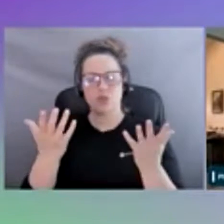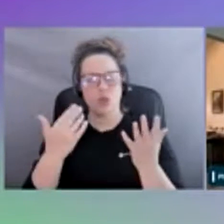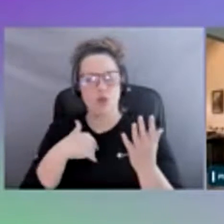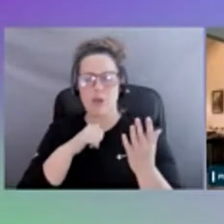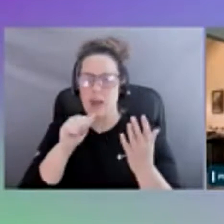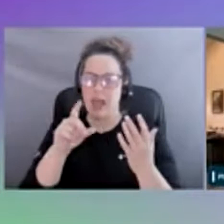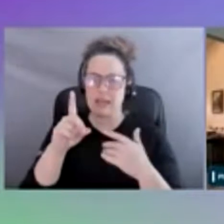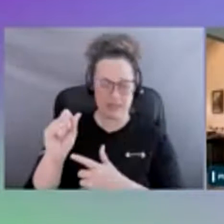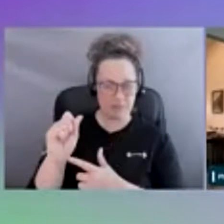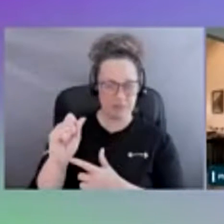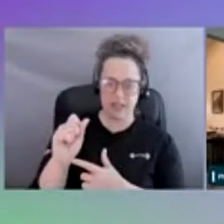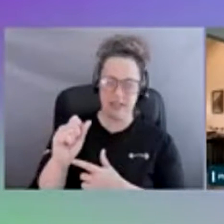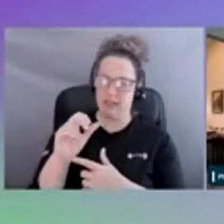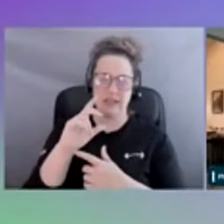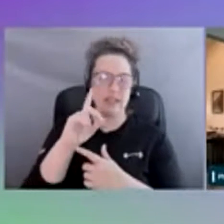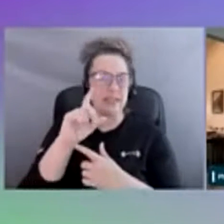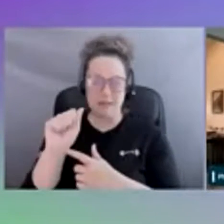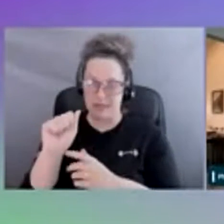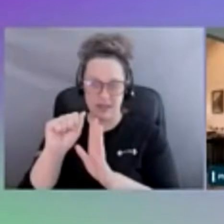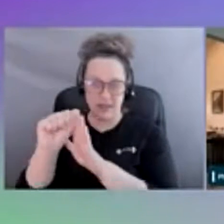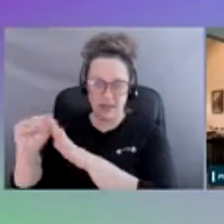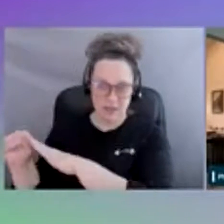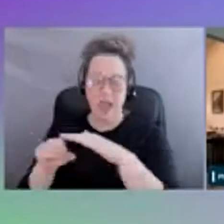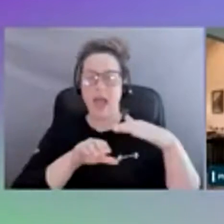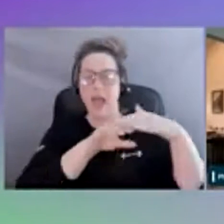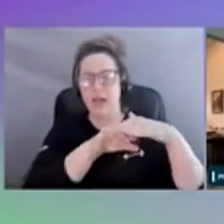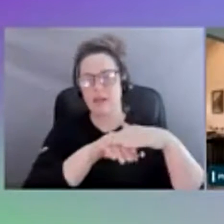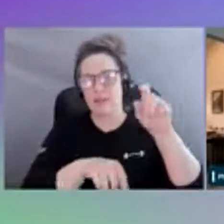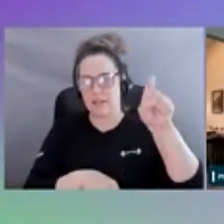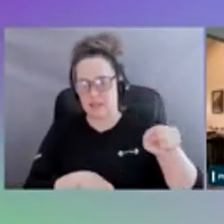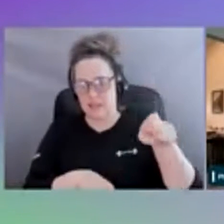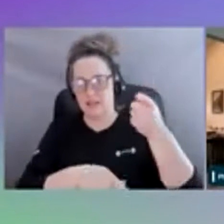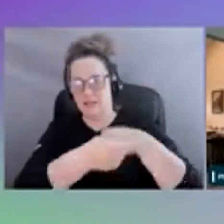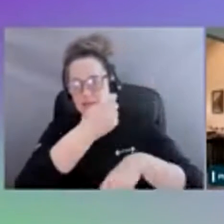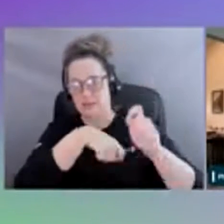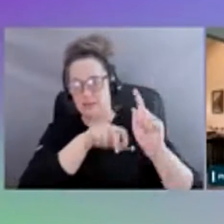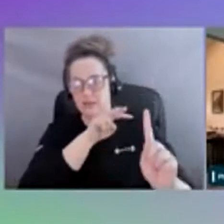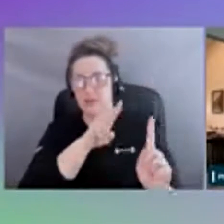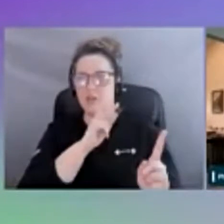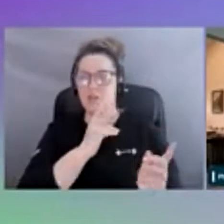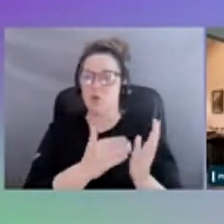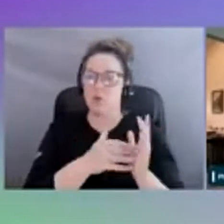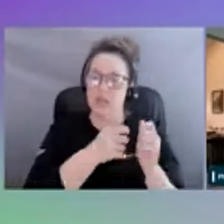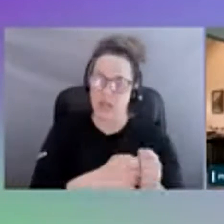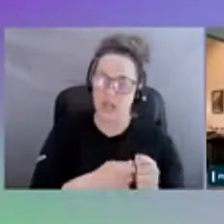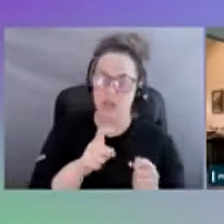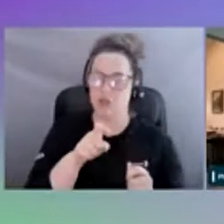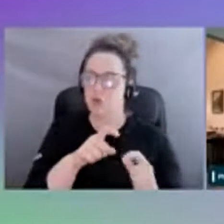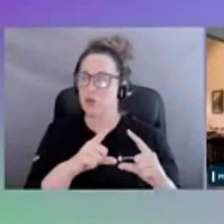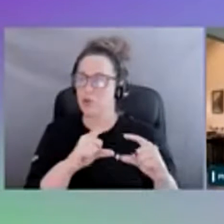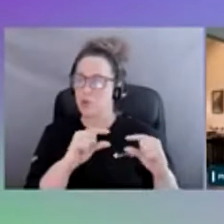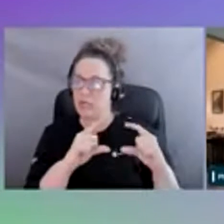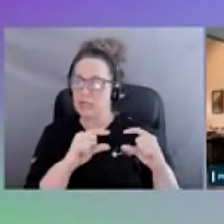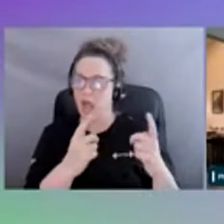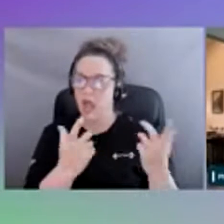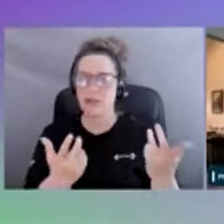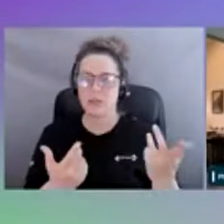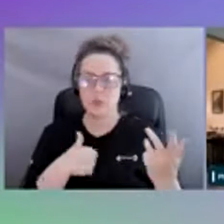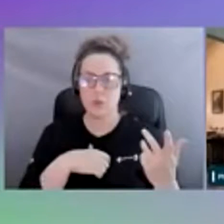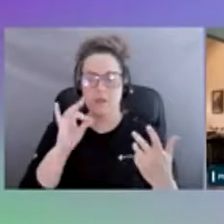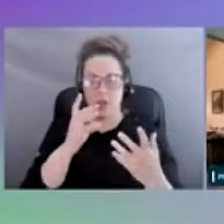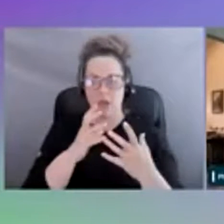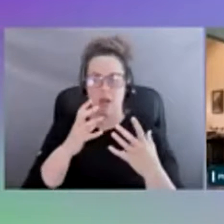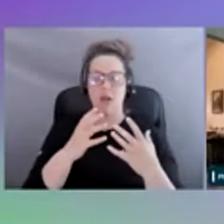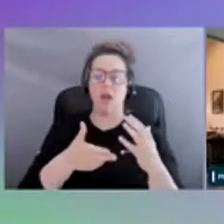not disabilities, access needs. So do you find it difficult to read text? Do you need to resize? And actually we found we